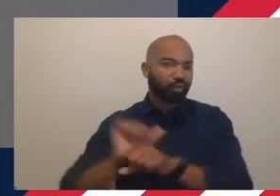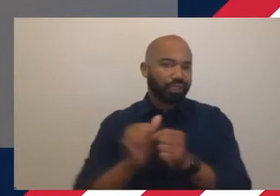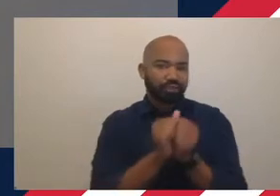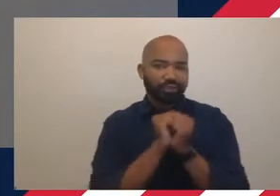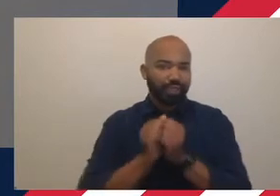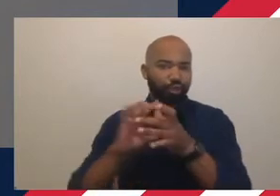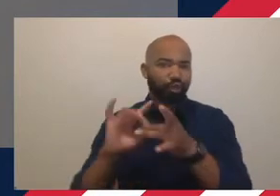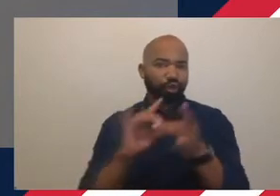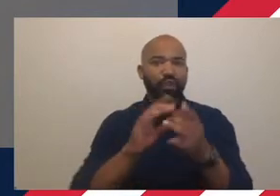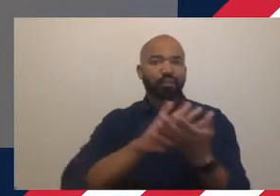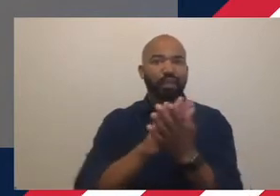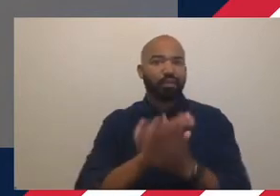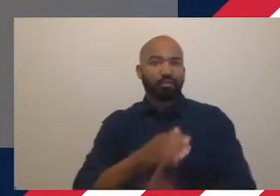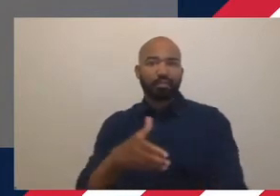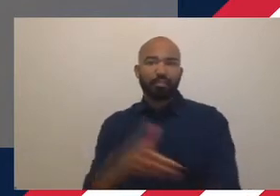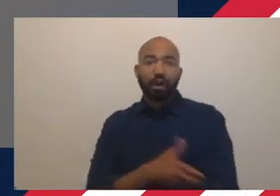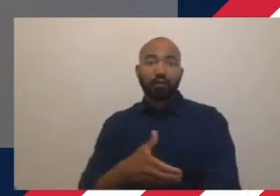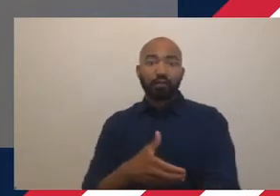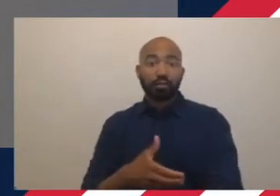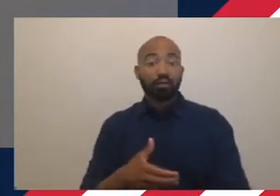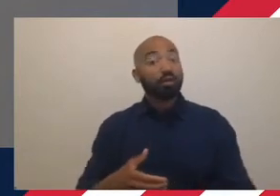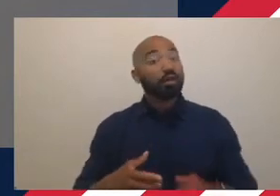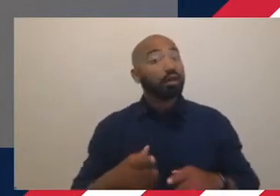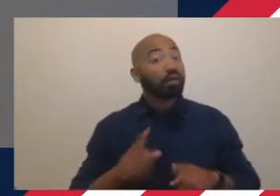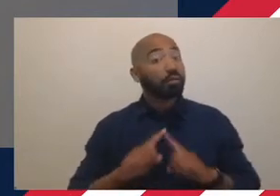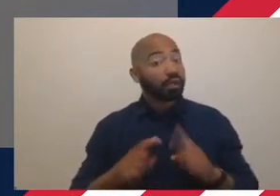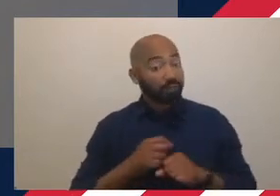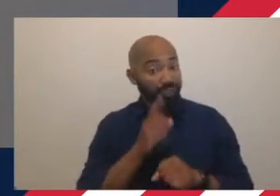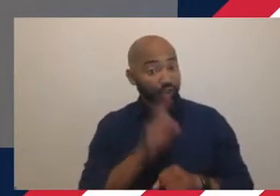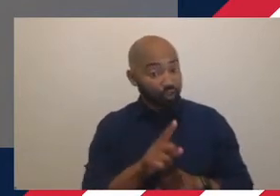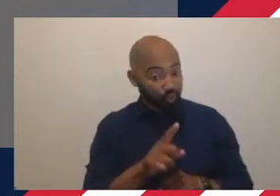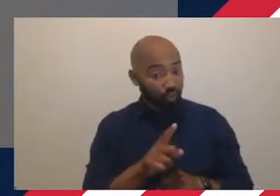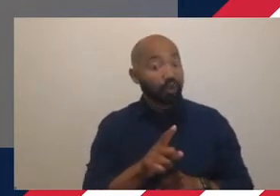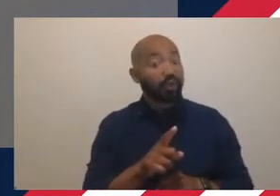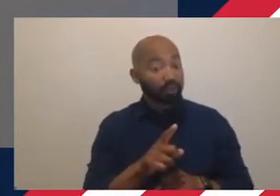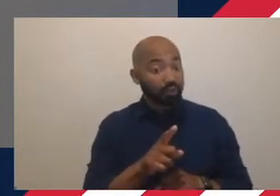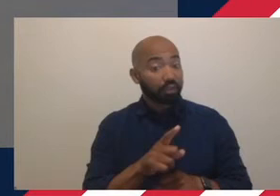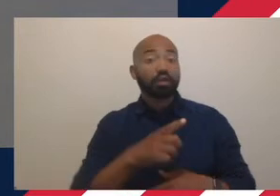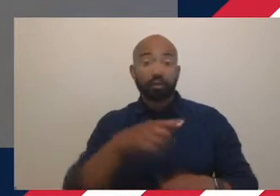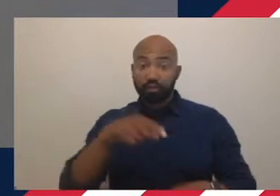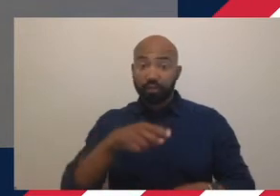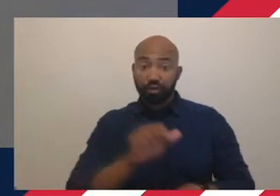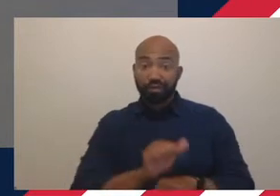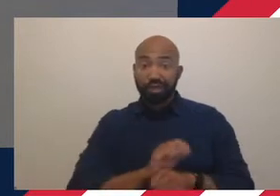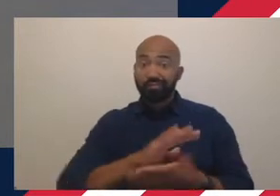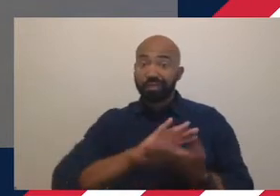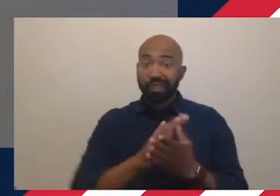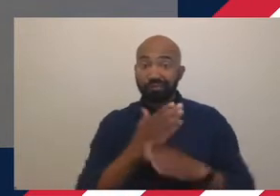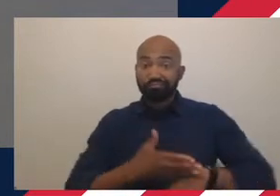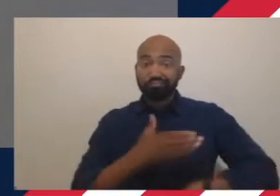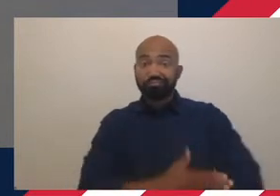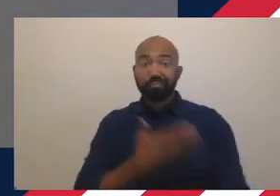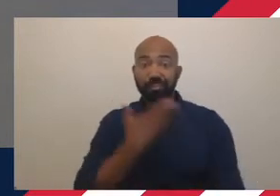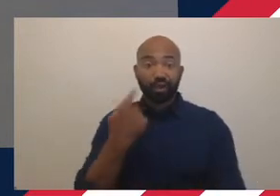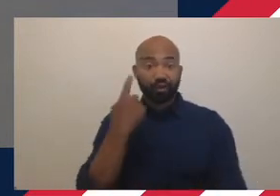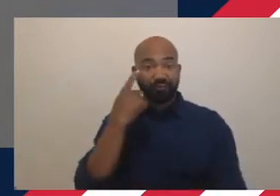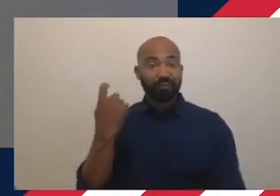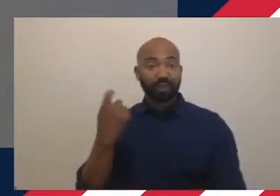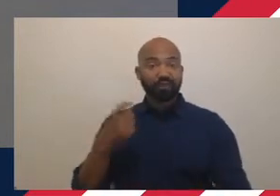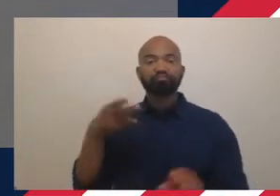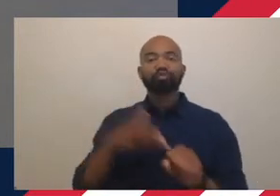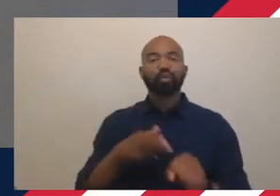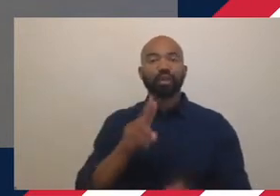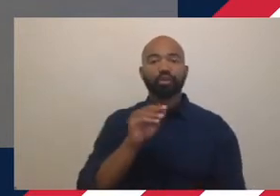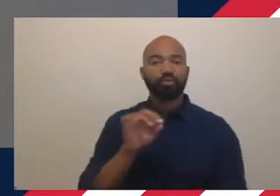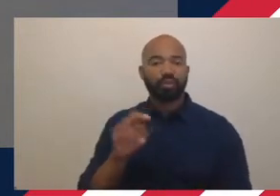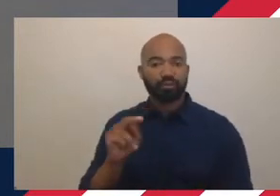by making their jobs better by joining unions like UFCW. We need candidates who